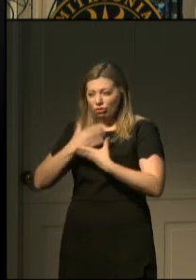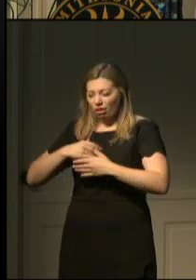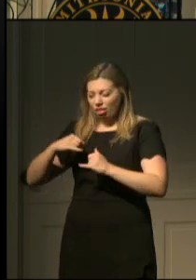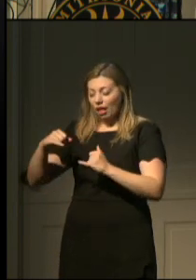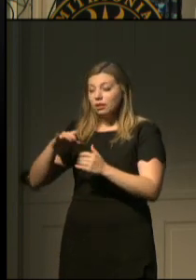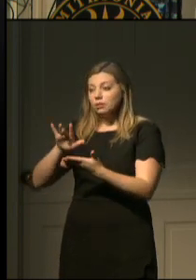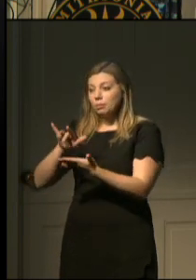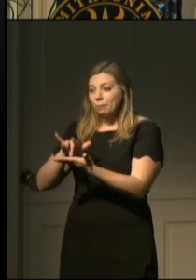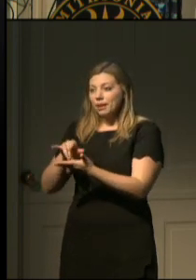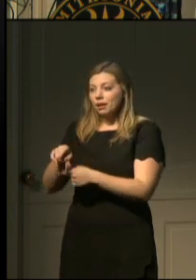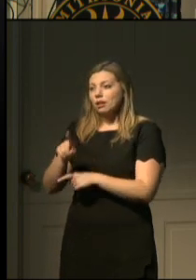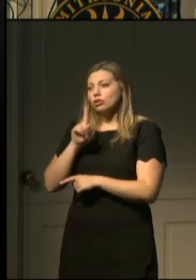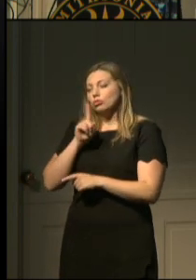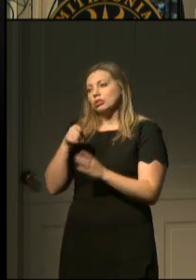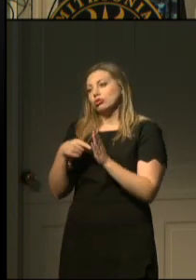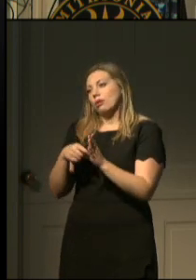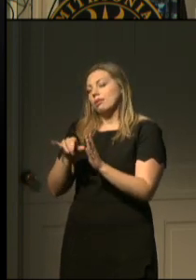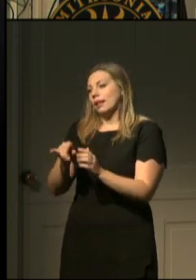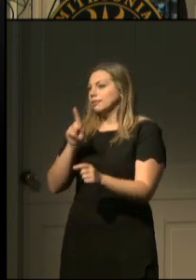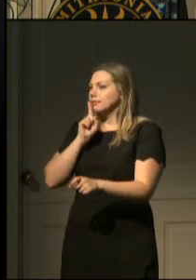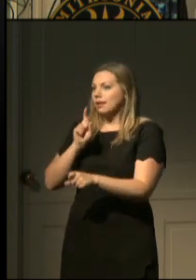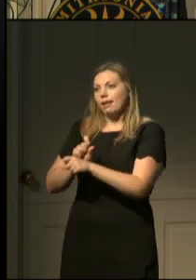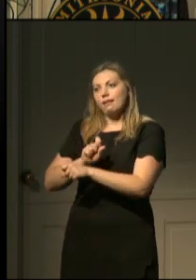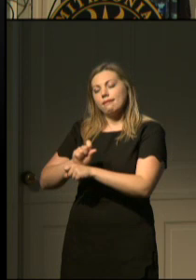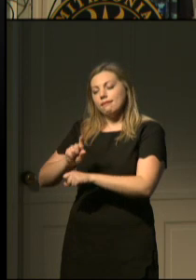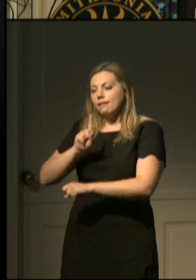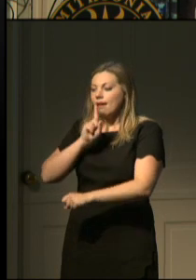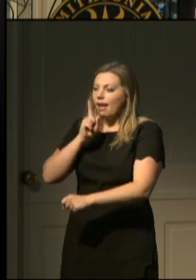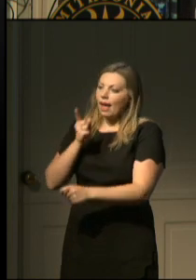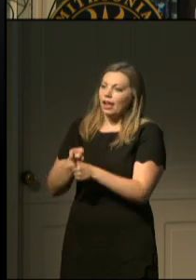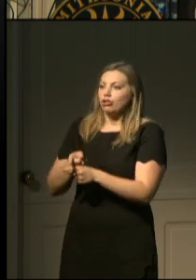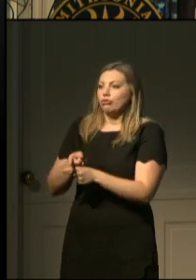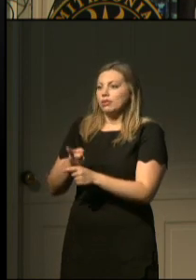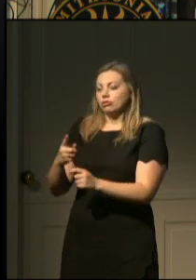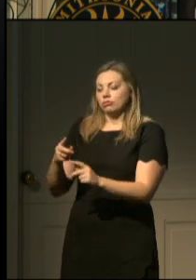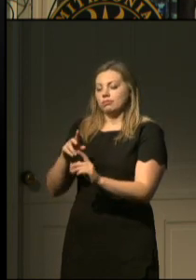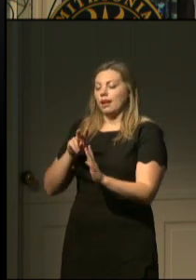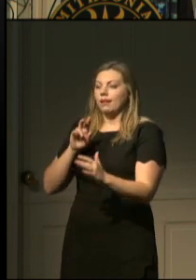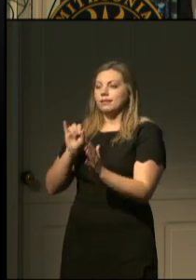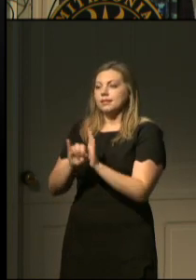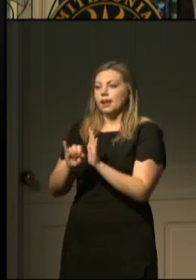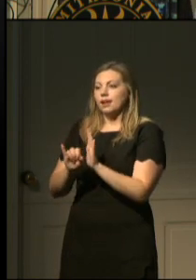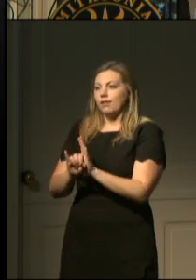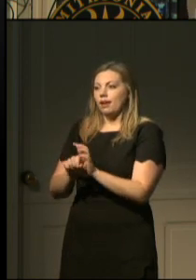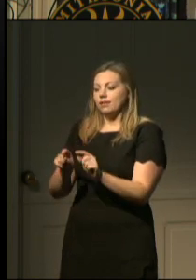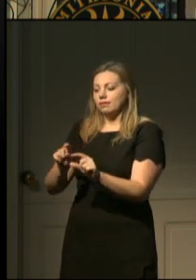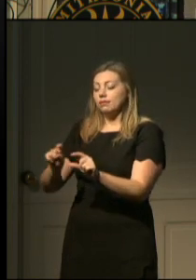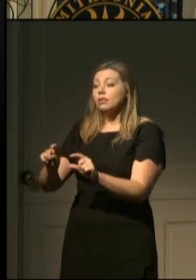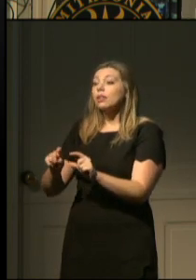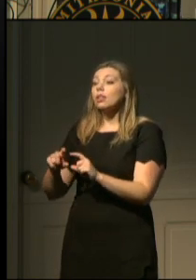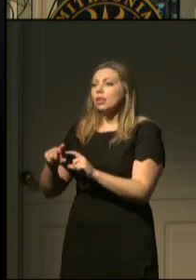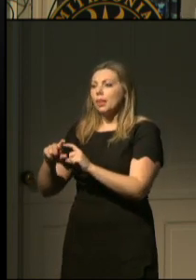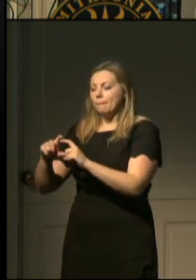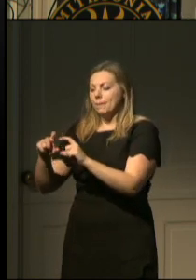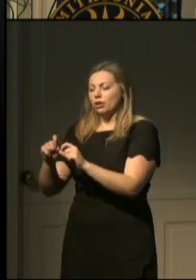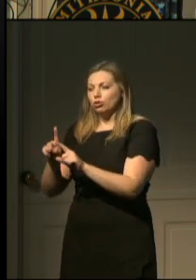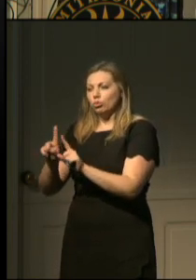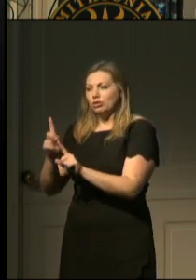indicates that the model is very accurate in identifying the ferns. And the boxes where we see some kind of outliers